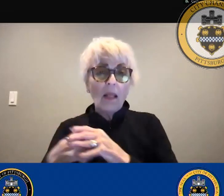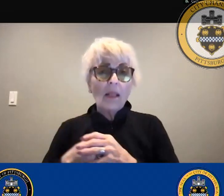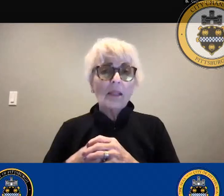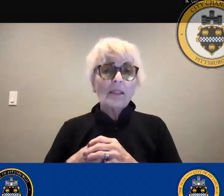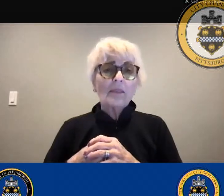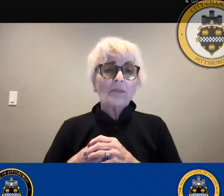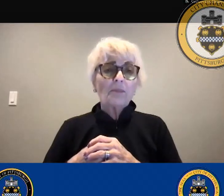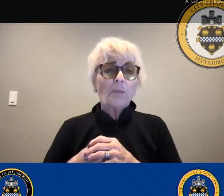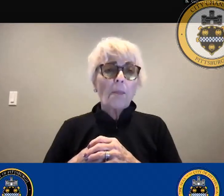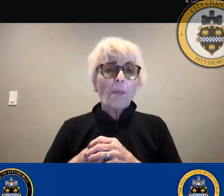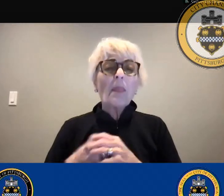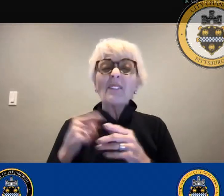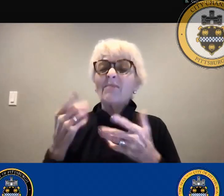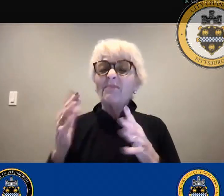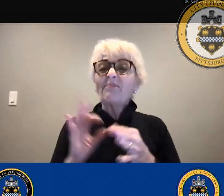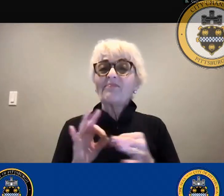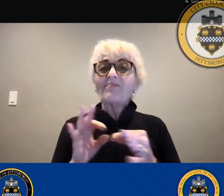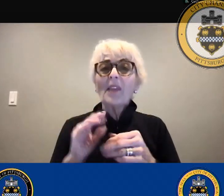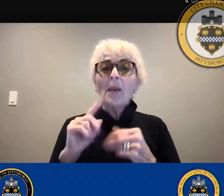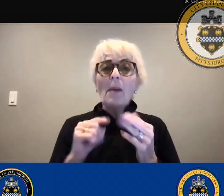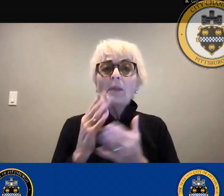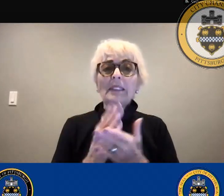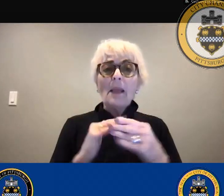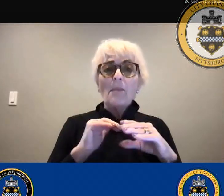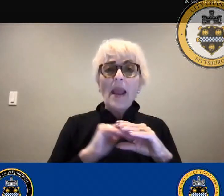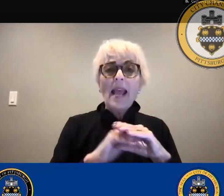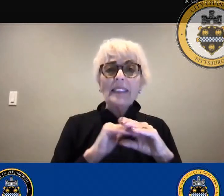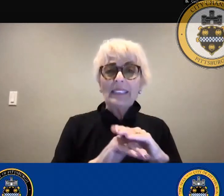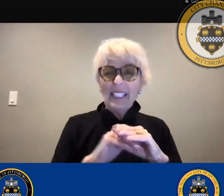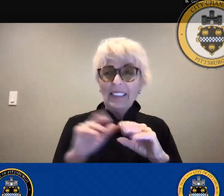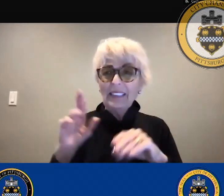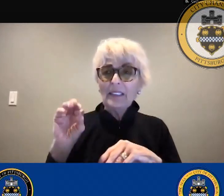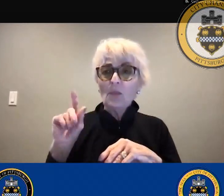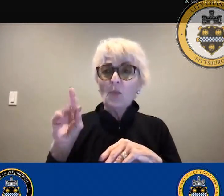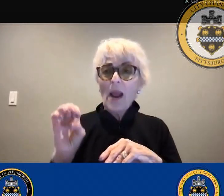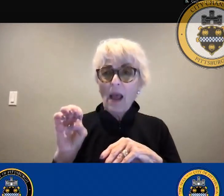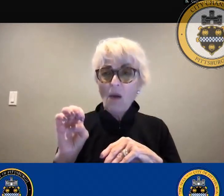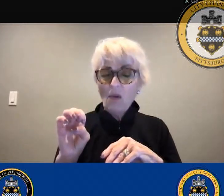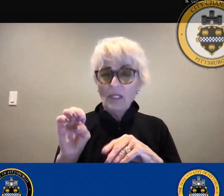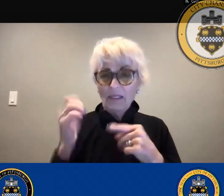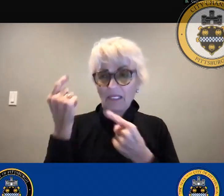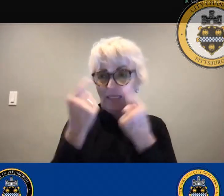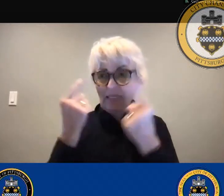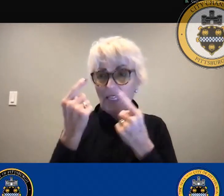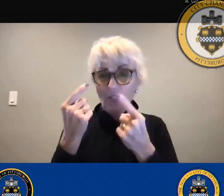It was spoken already about some of the access route considerations. You can see those here.